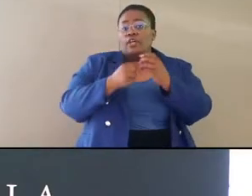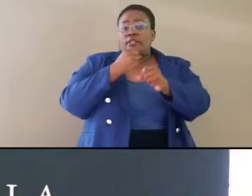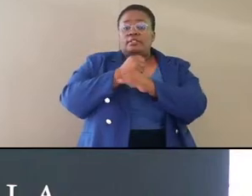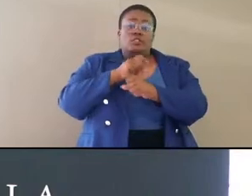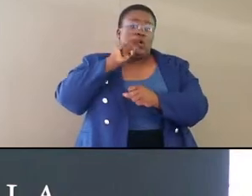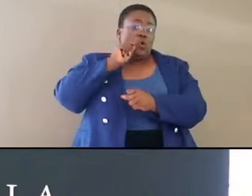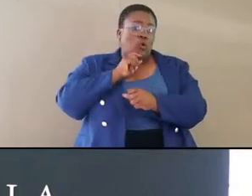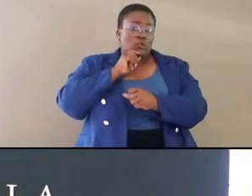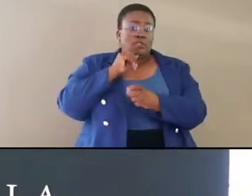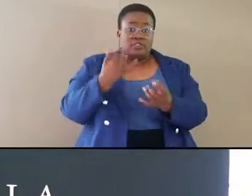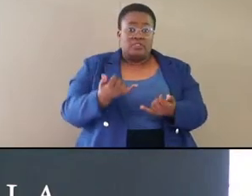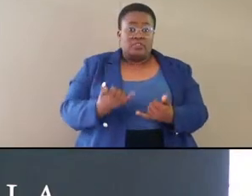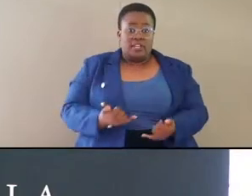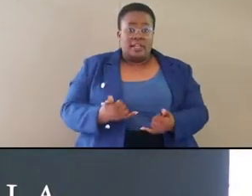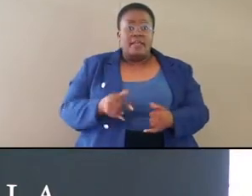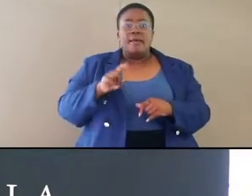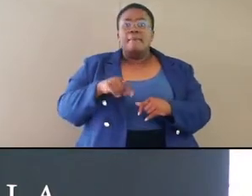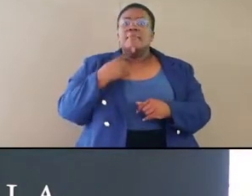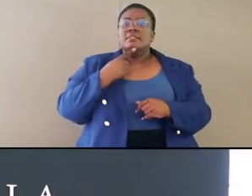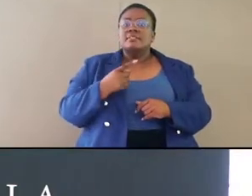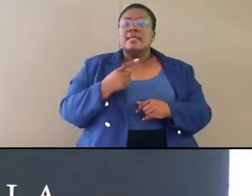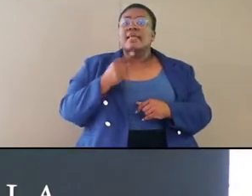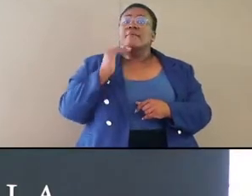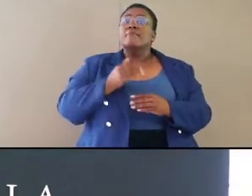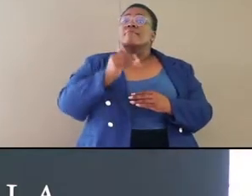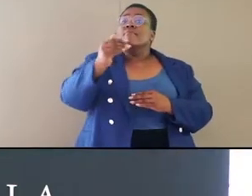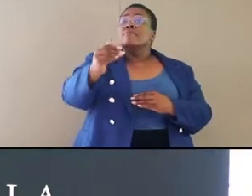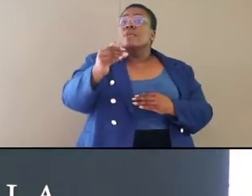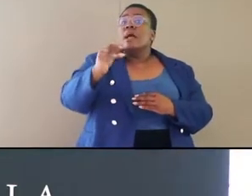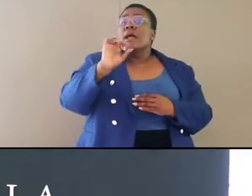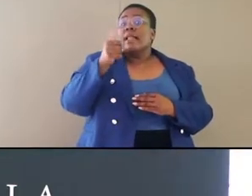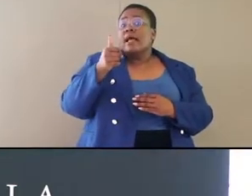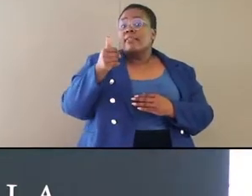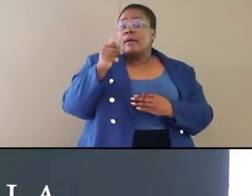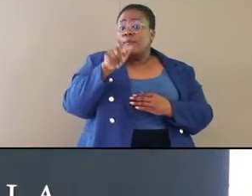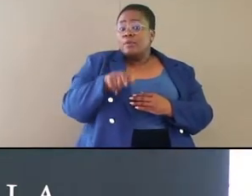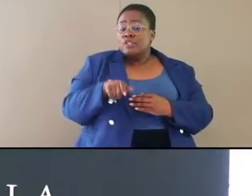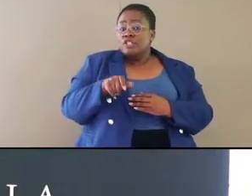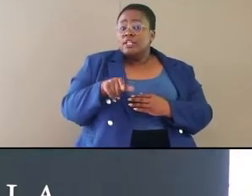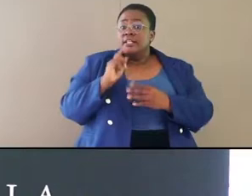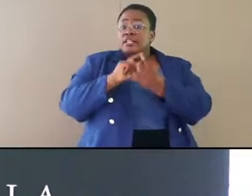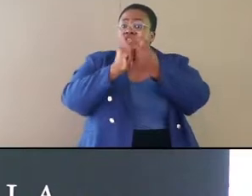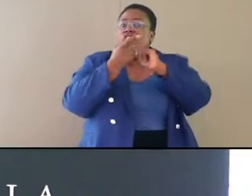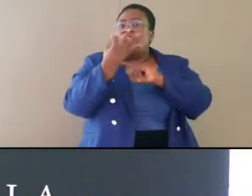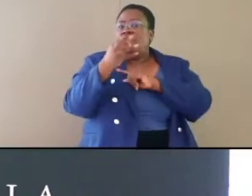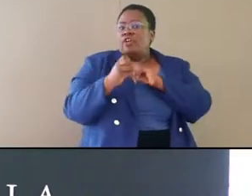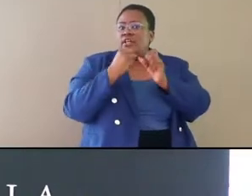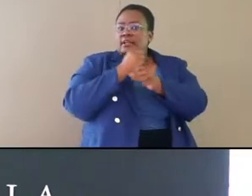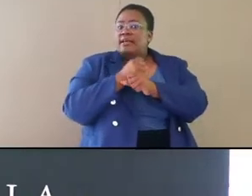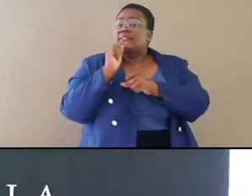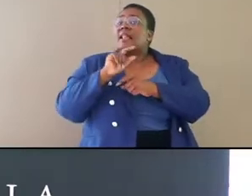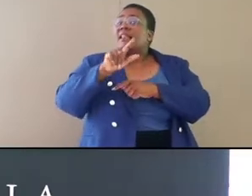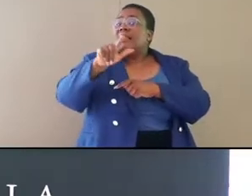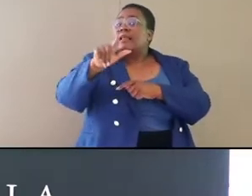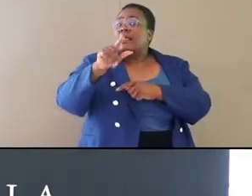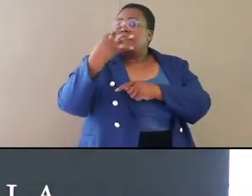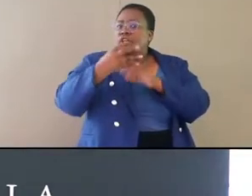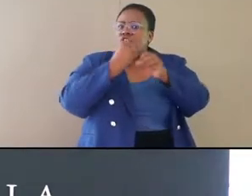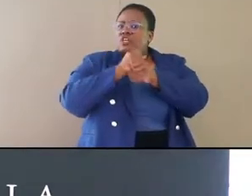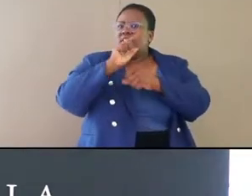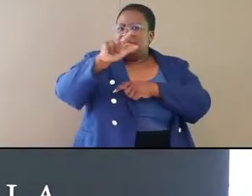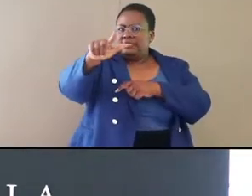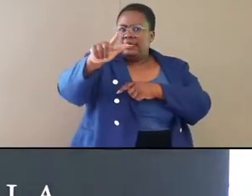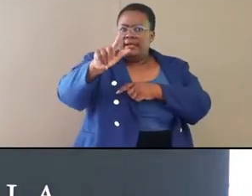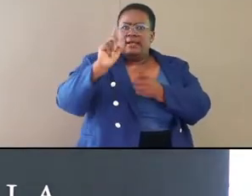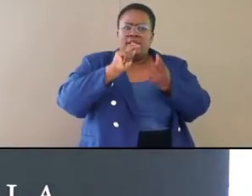must then say, come the next 30 year old, tomorrow must not live the same life as I'm living. And